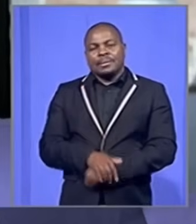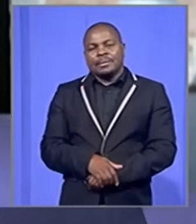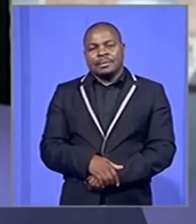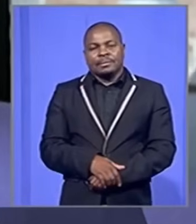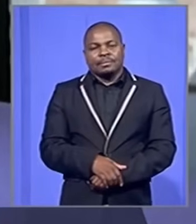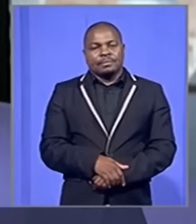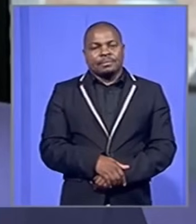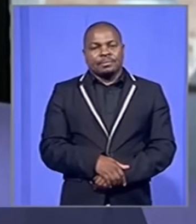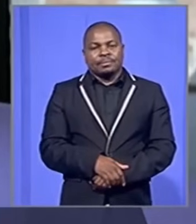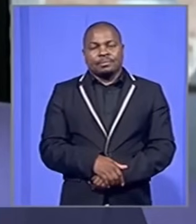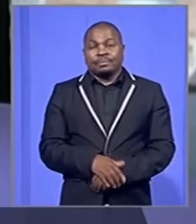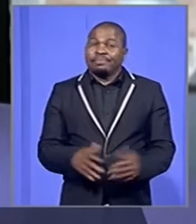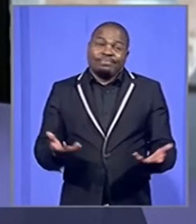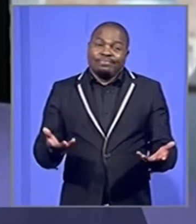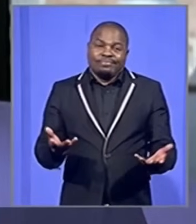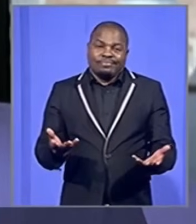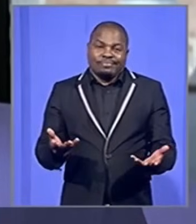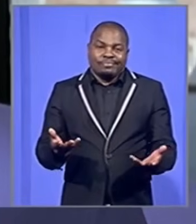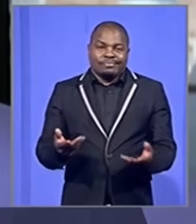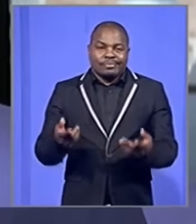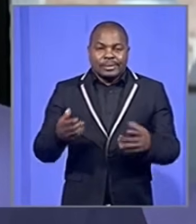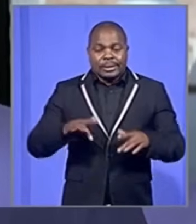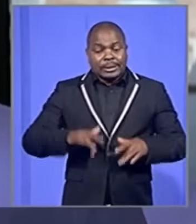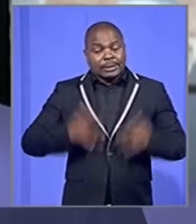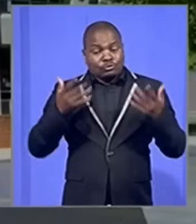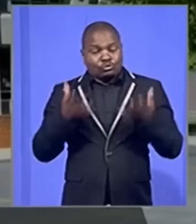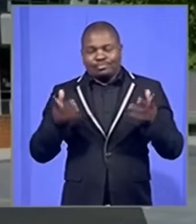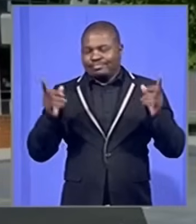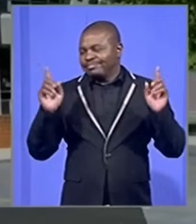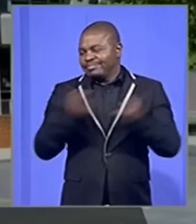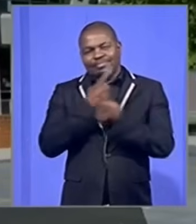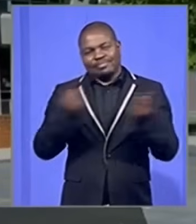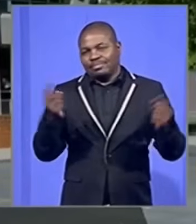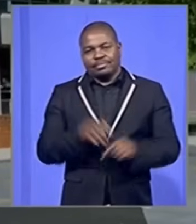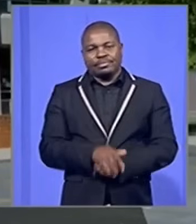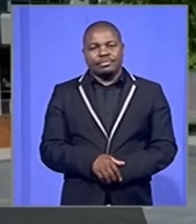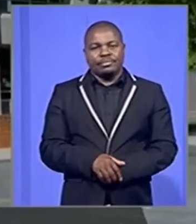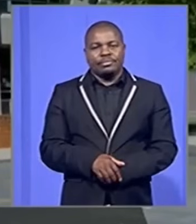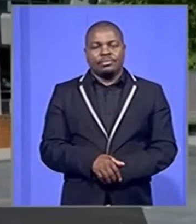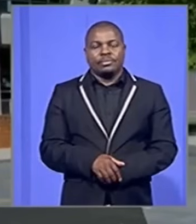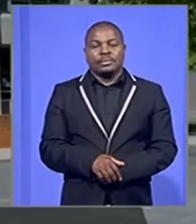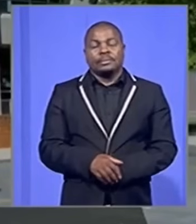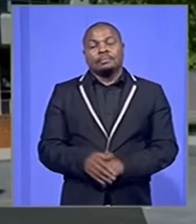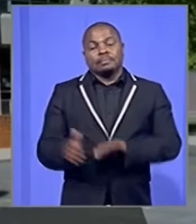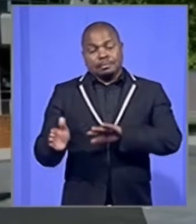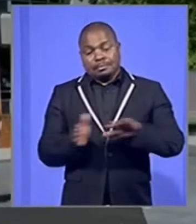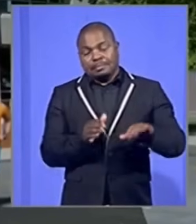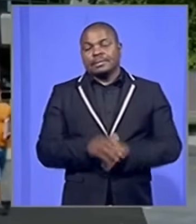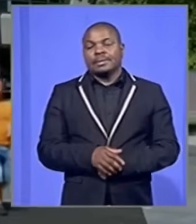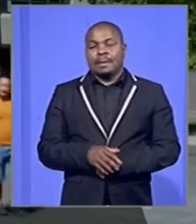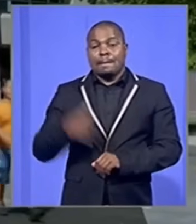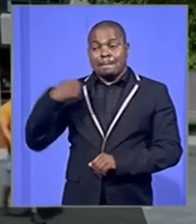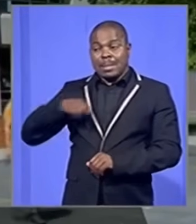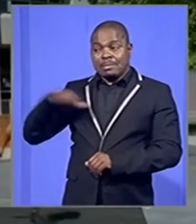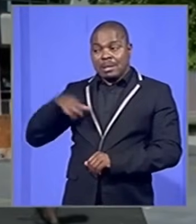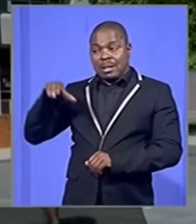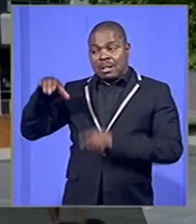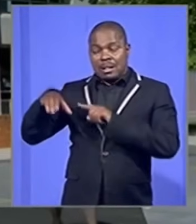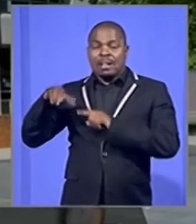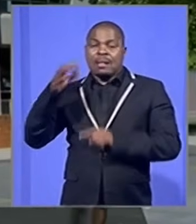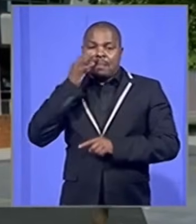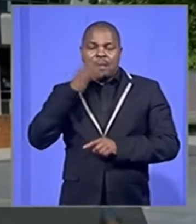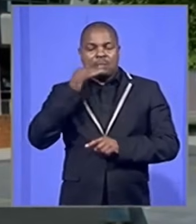I mean, we can't survive like this. Ha ditaba di sa le mothating ona, masepala o hlalosa ha o tla tswela pele ka ho